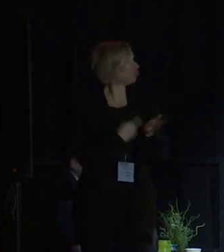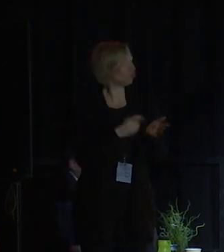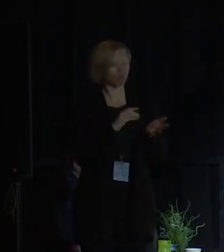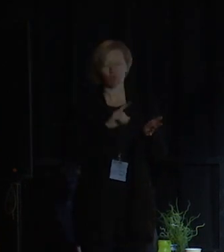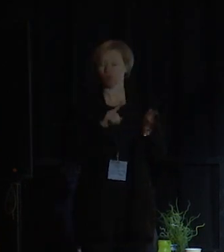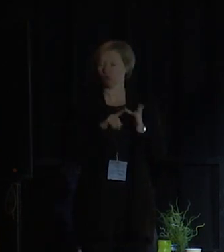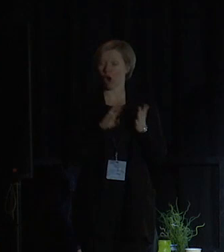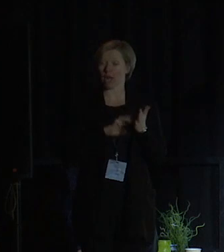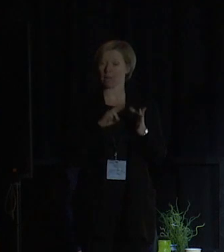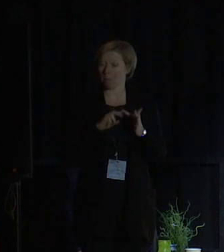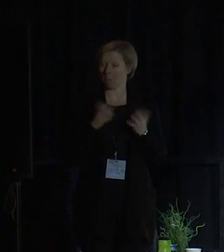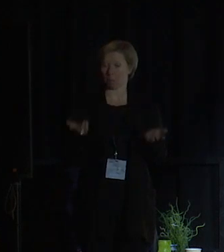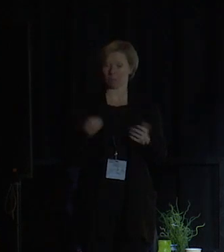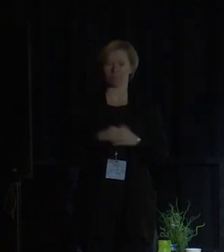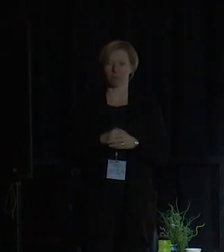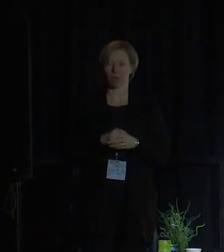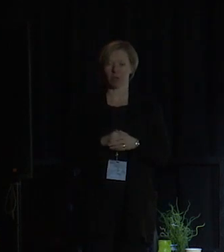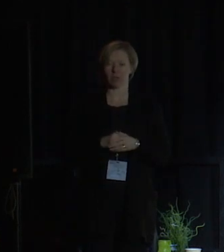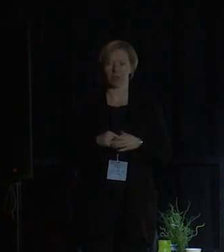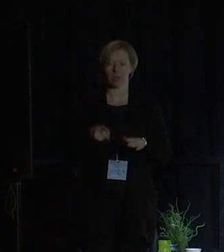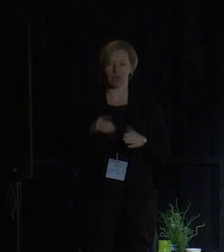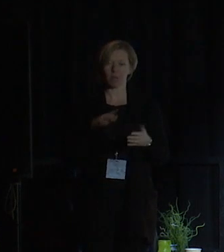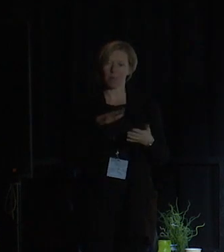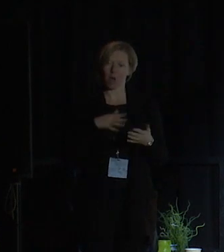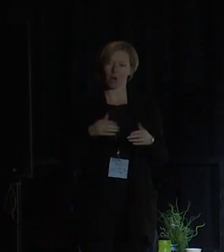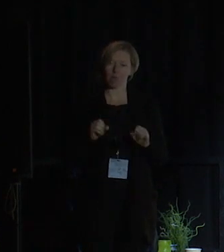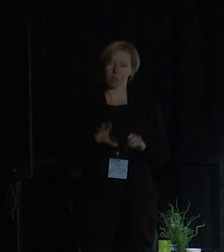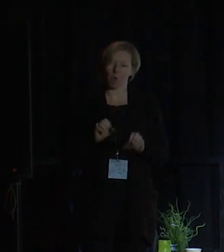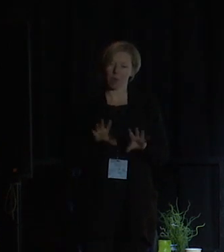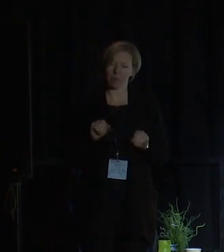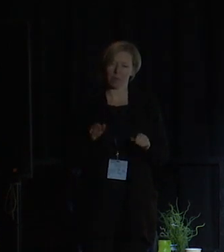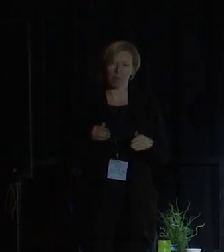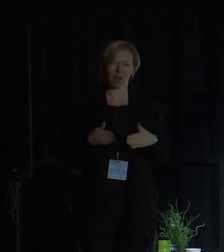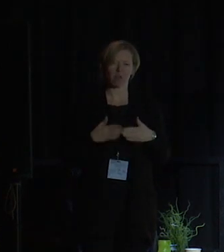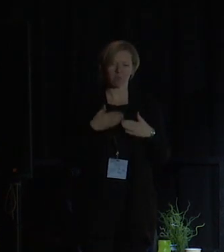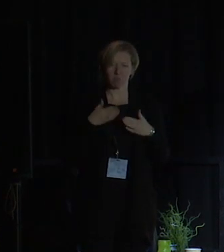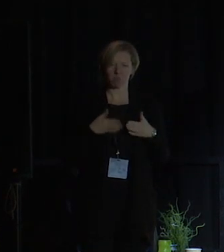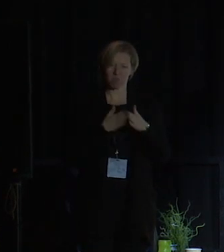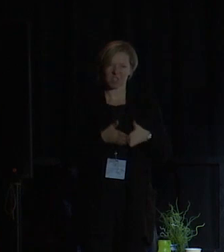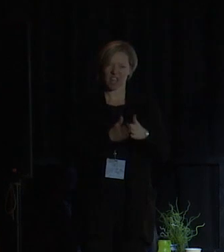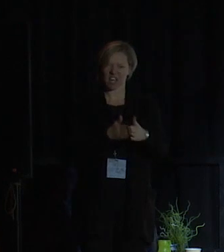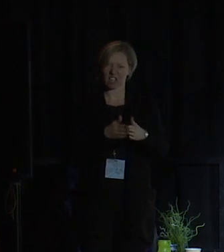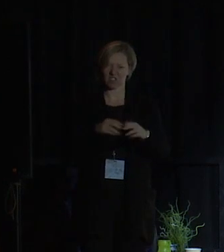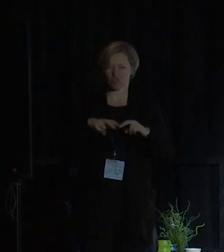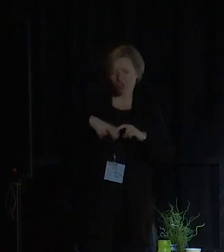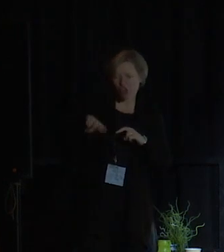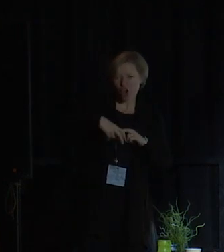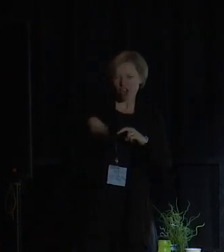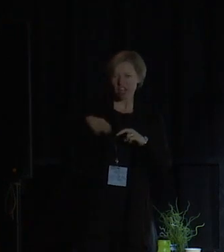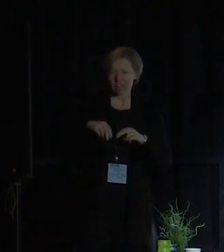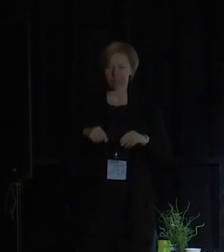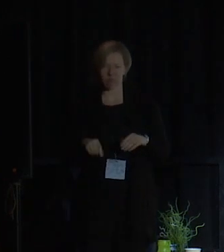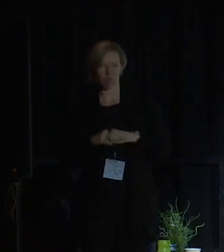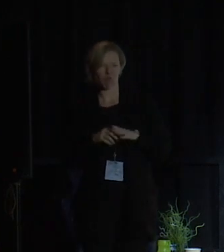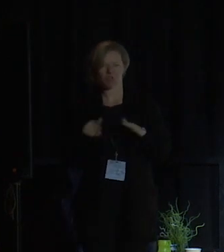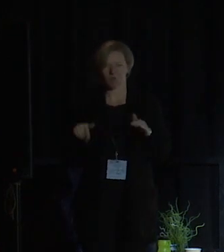Ancient Mariner, based on the old Samuel Coleridge poem. It's about a sailor's sort of journey through purgatory and how he has to outsmart death